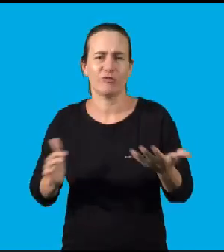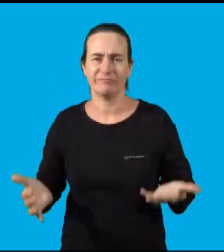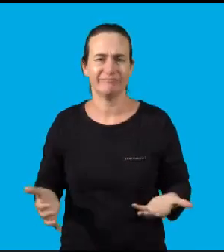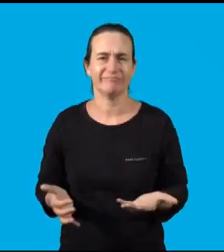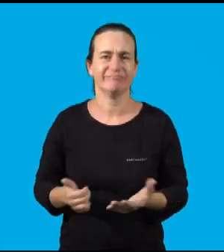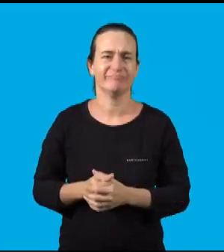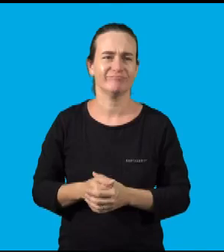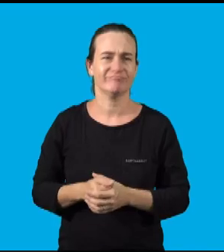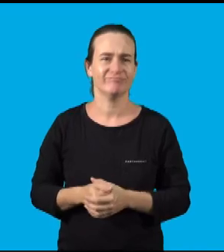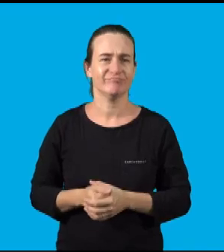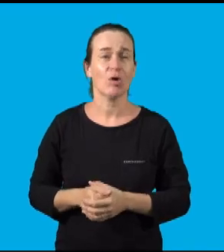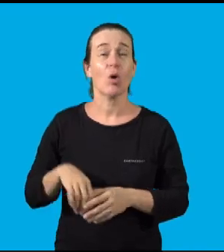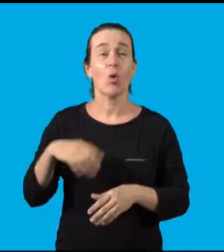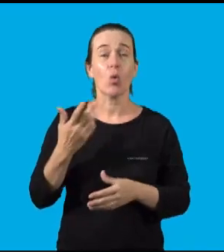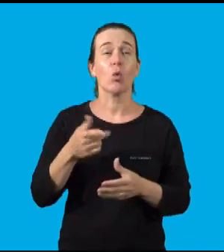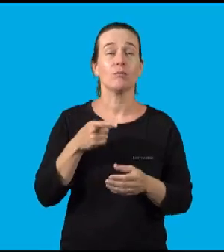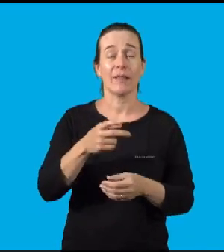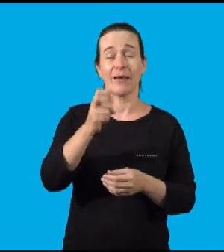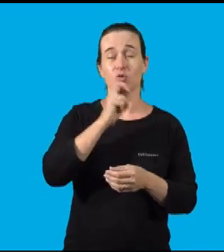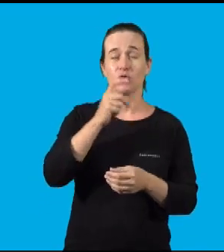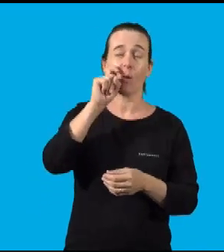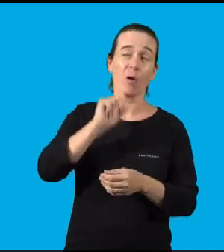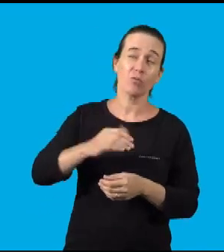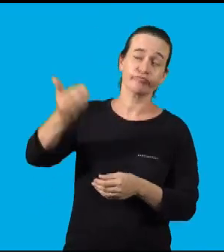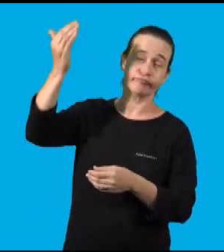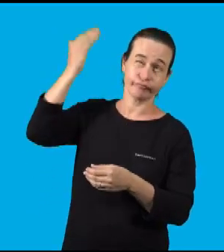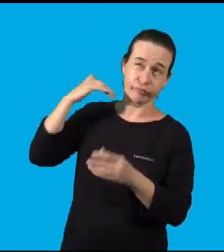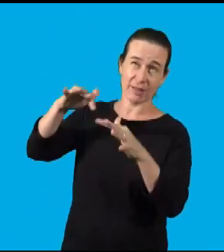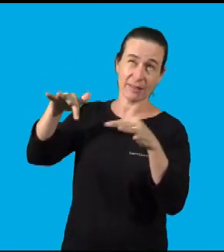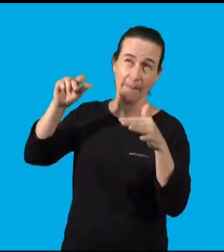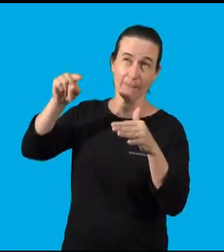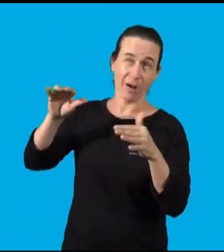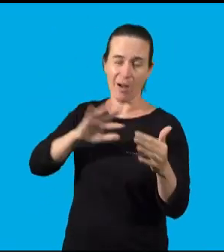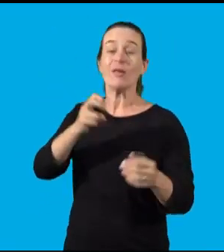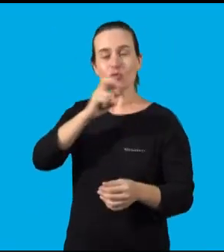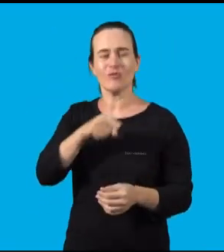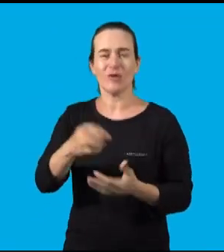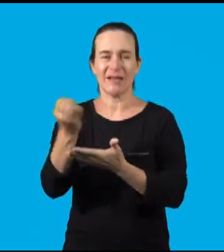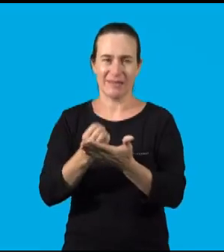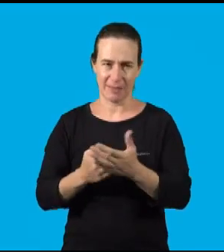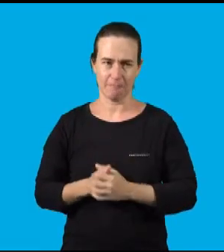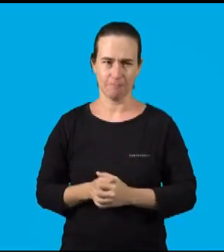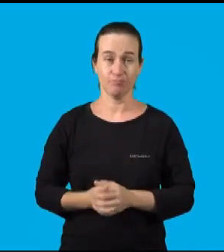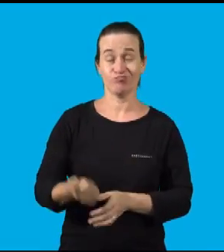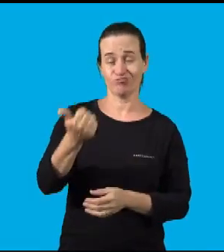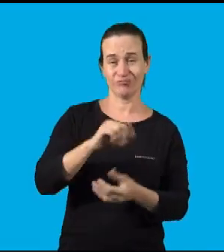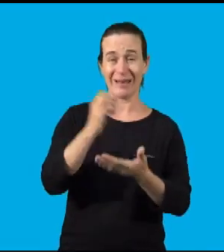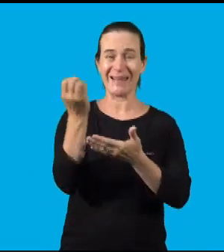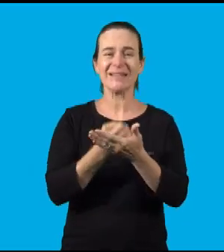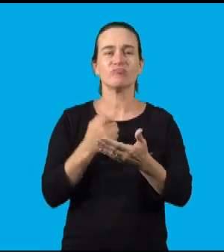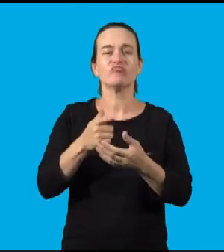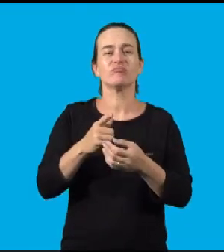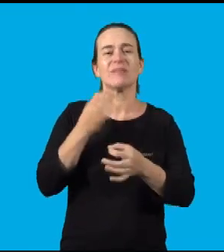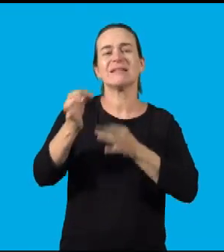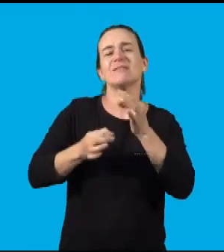Additionally, a marking guideline of the previous year was studied and forced upon the current essay topic. Many essays